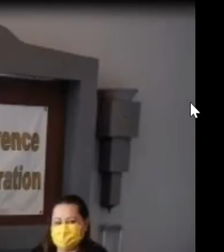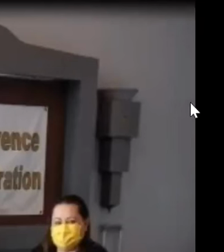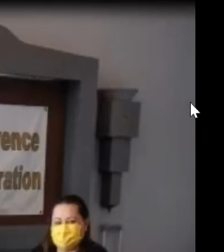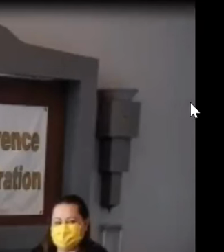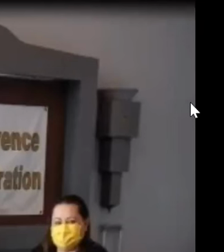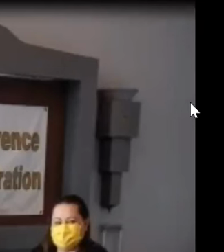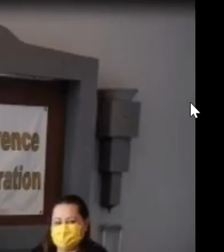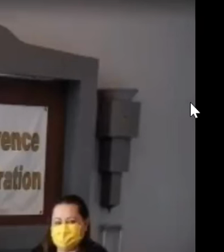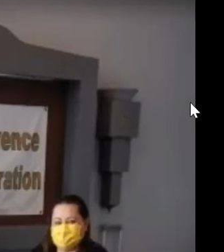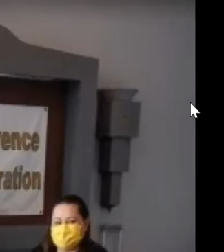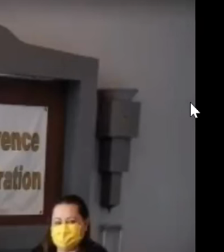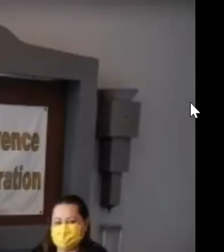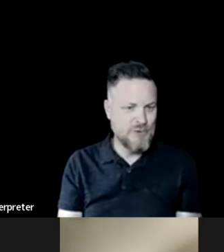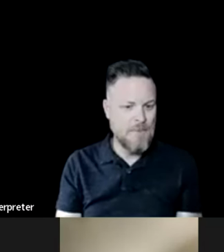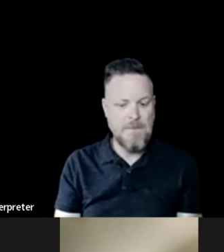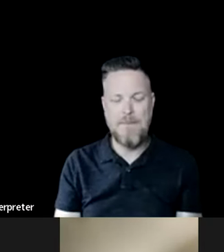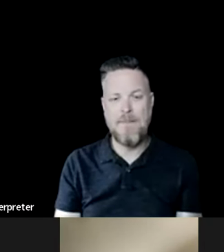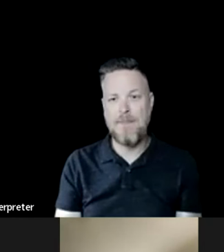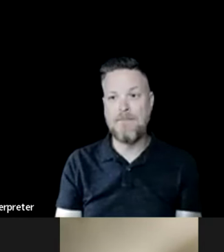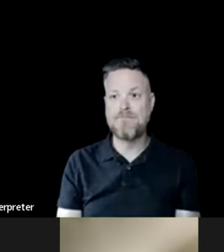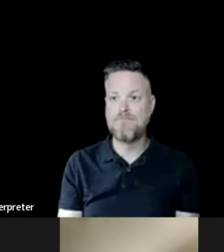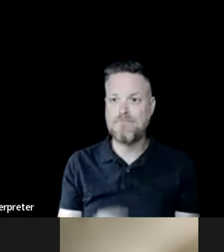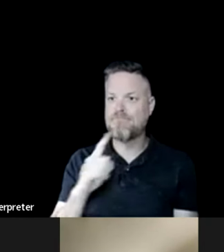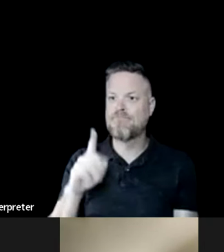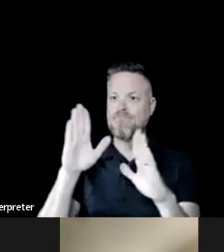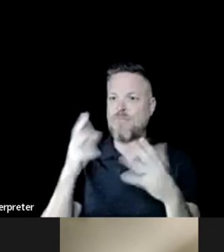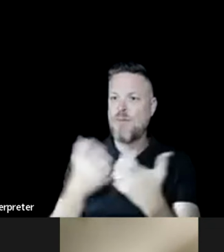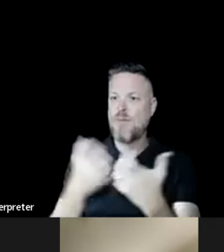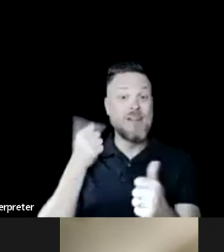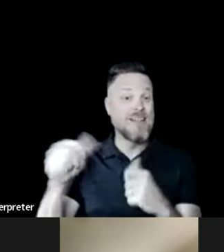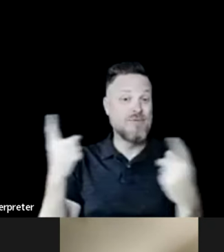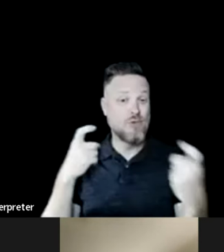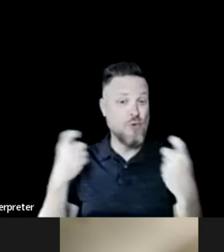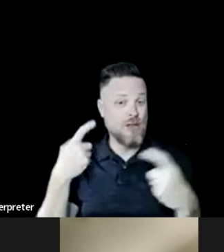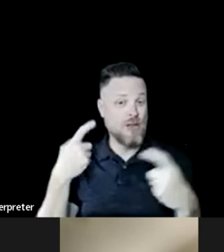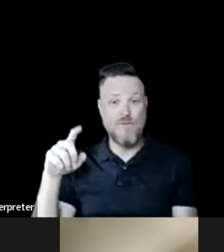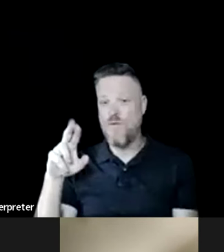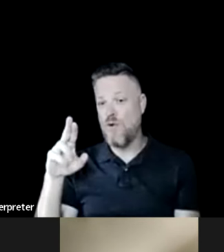the state and your community, of course. Does anybody have any questions?